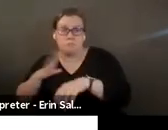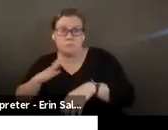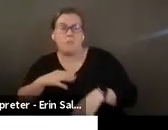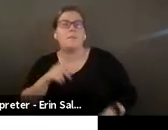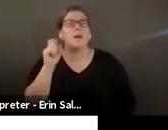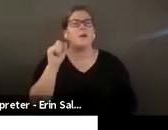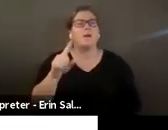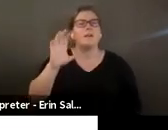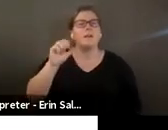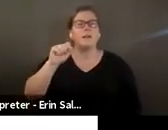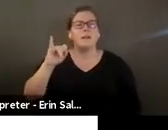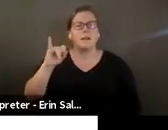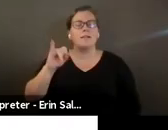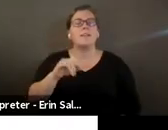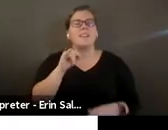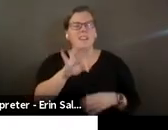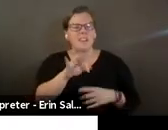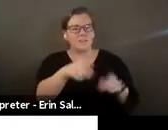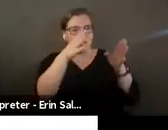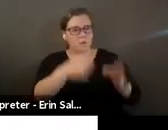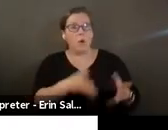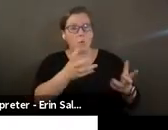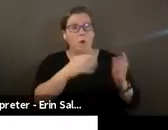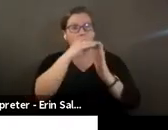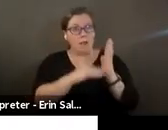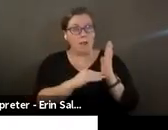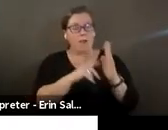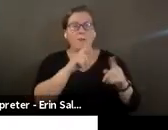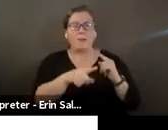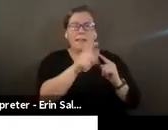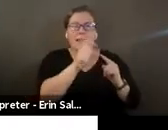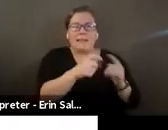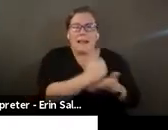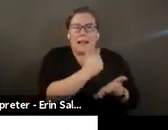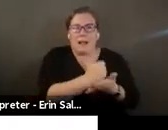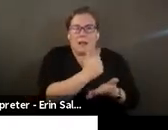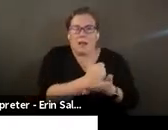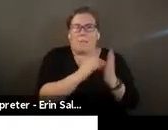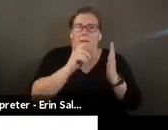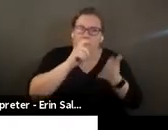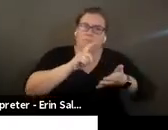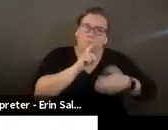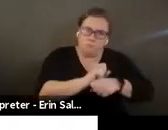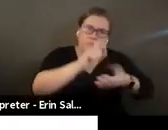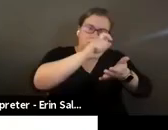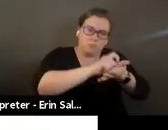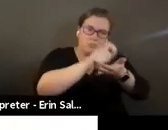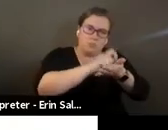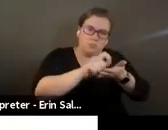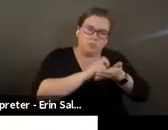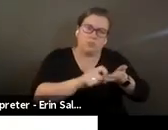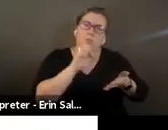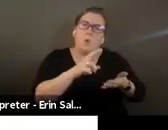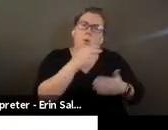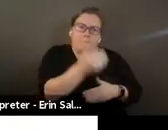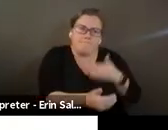needs help with filling out the application or walking through the process, what is their first step